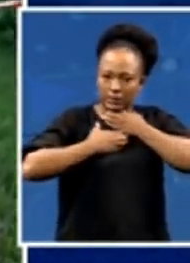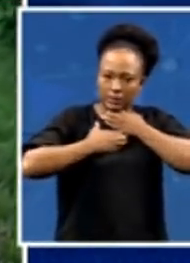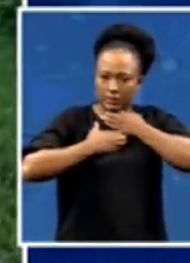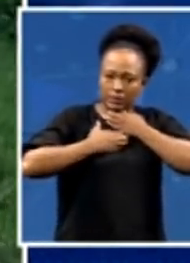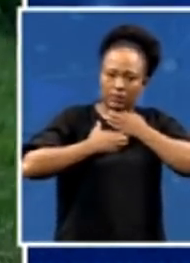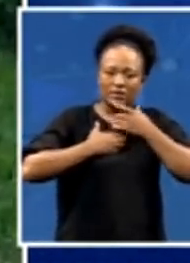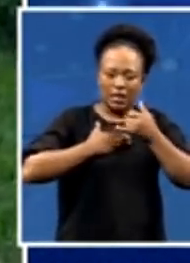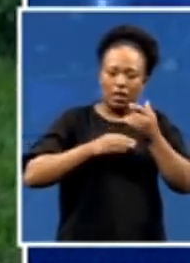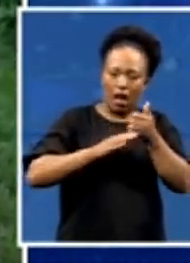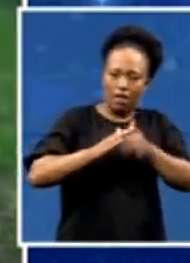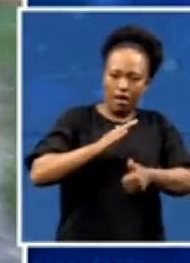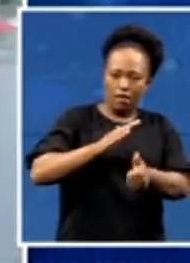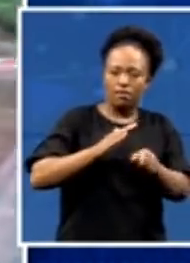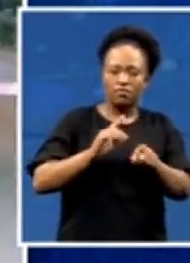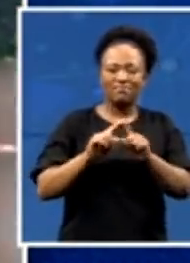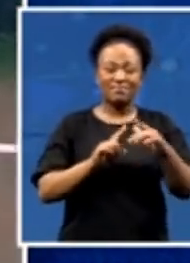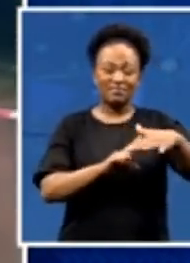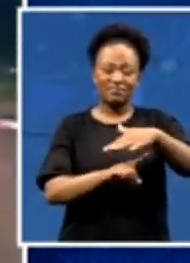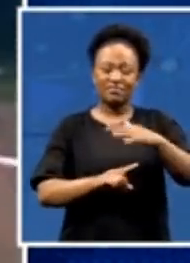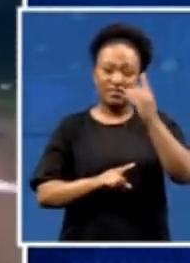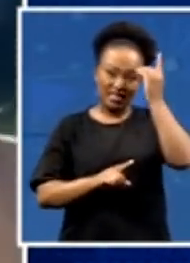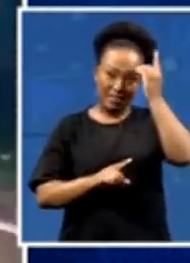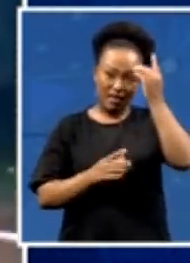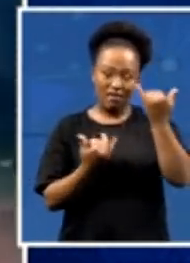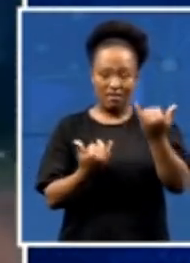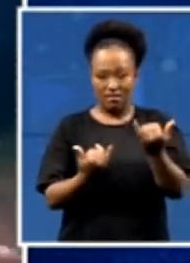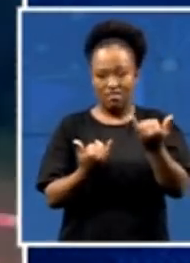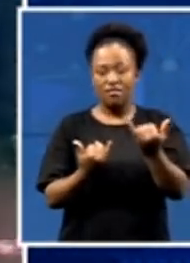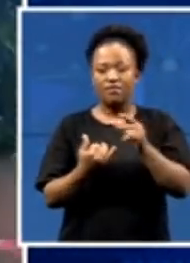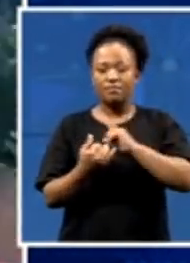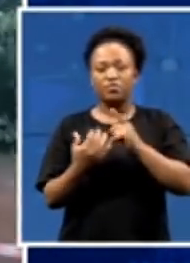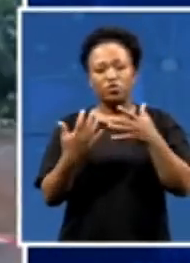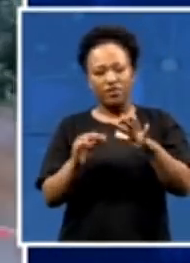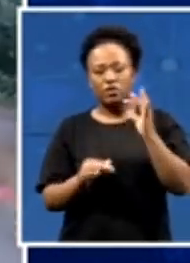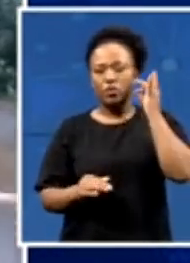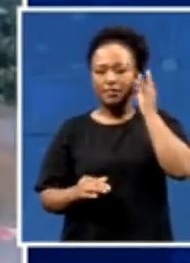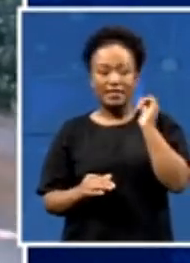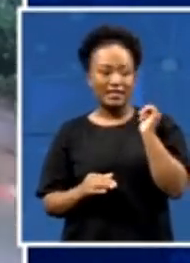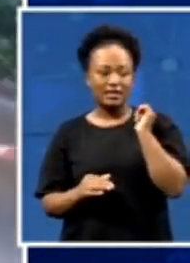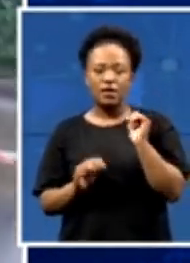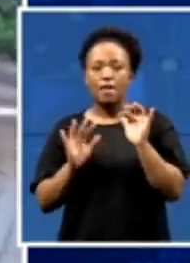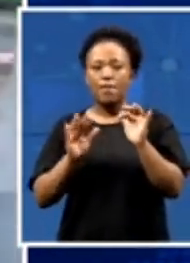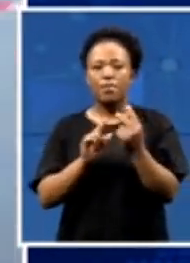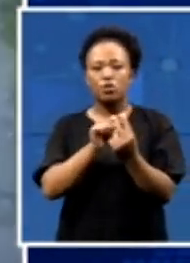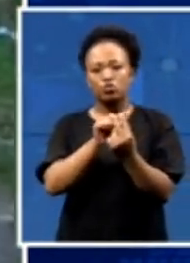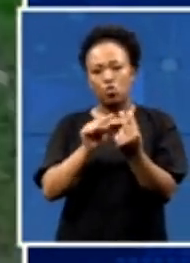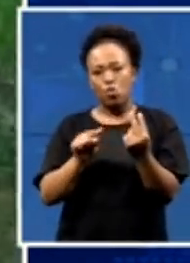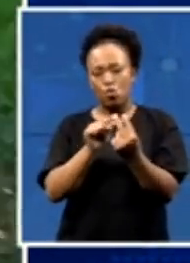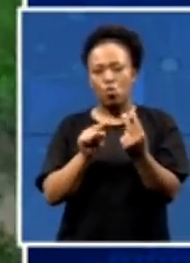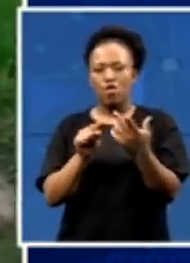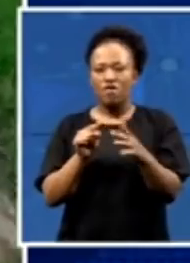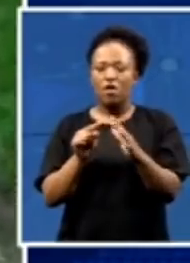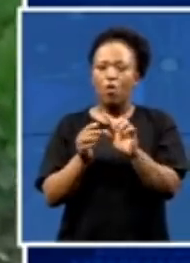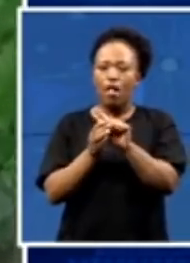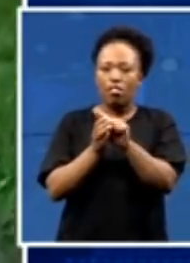in KwaZulu-Natal. As you may have heard that yesterday, 2 people were swept away by strong currents at Lindelani